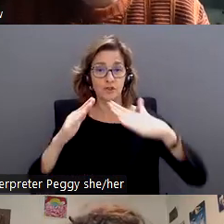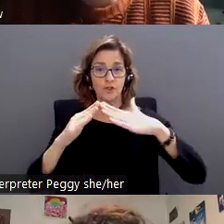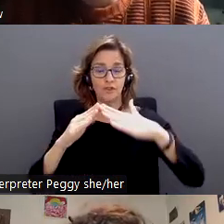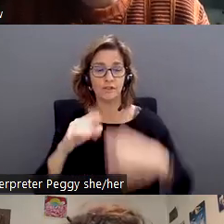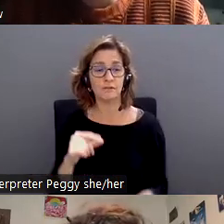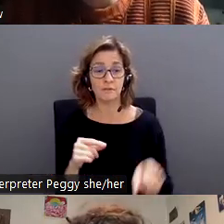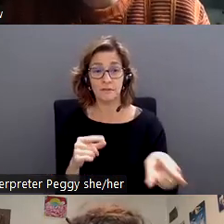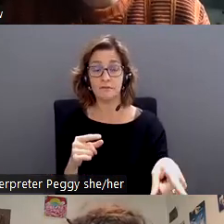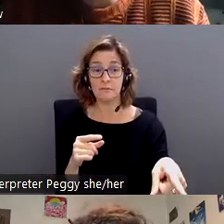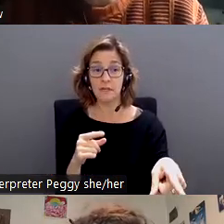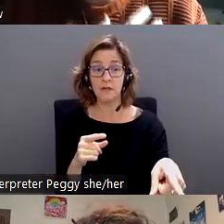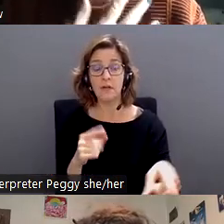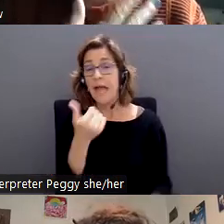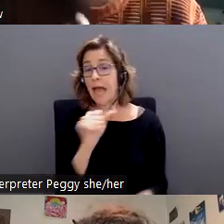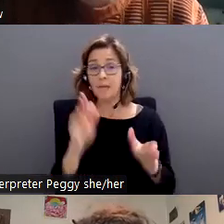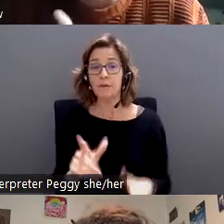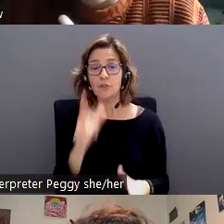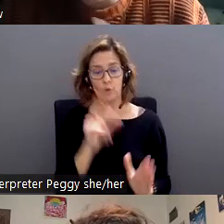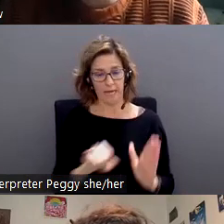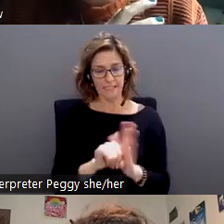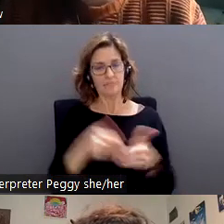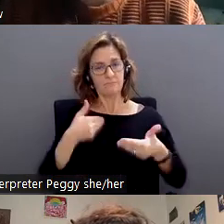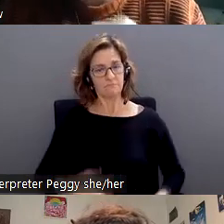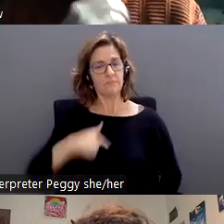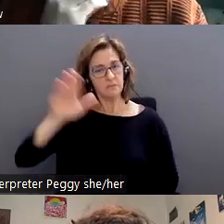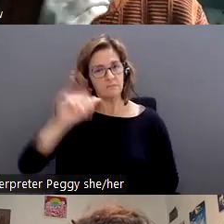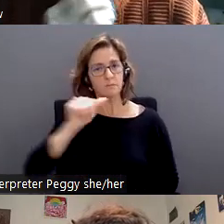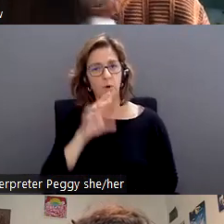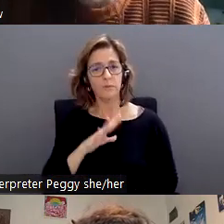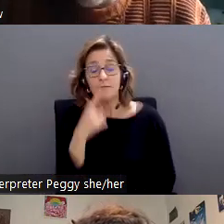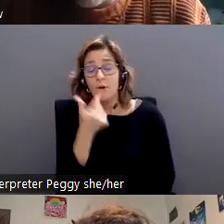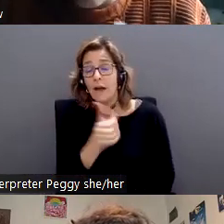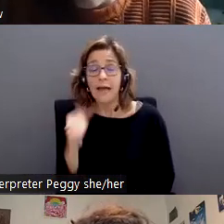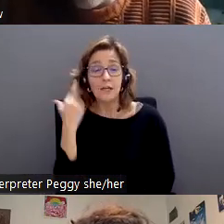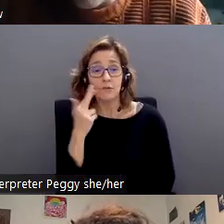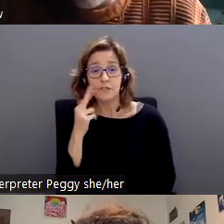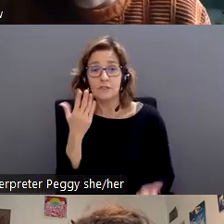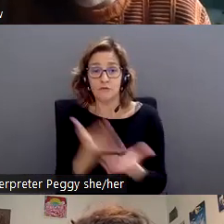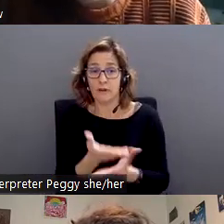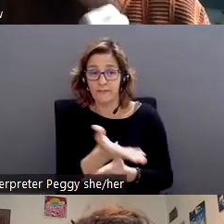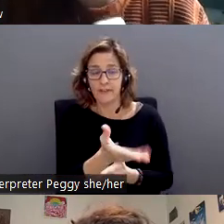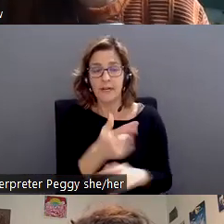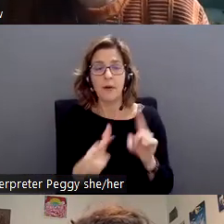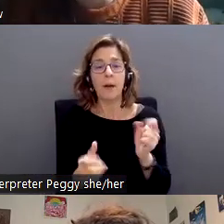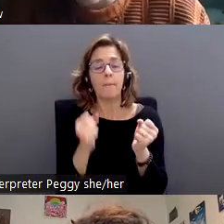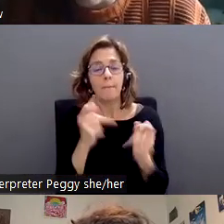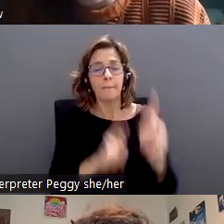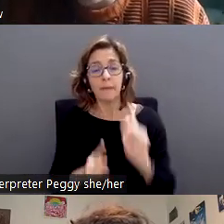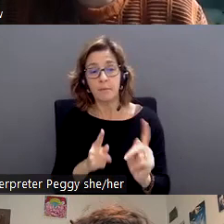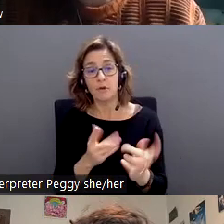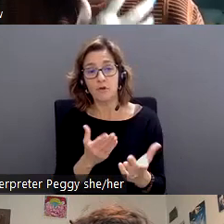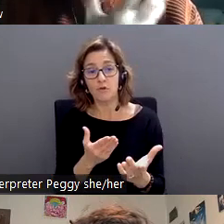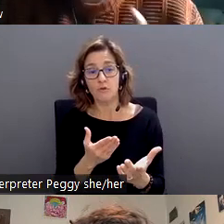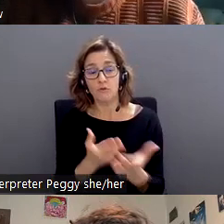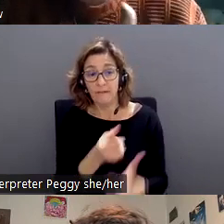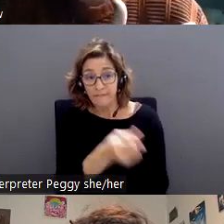anyone who identifies as a woman for any reason, but large proportions of folks are leaving intimate